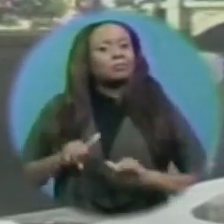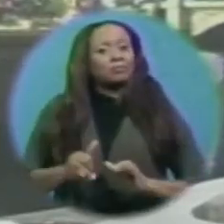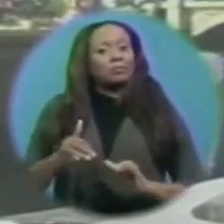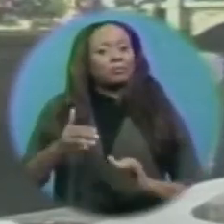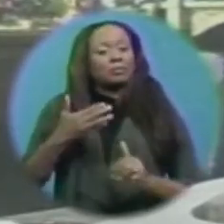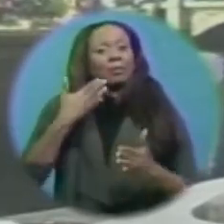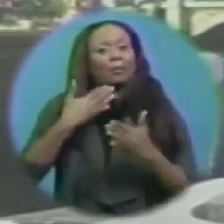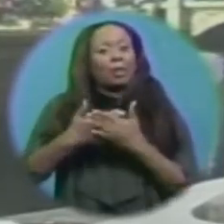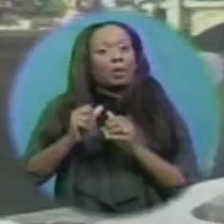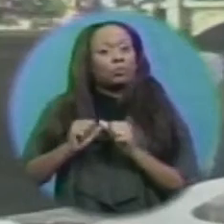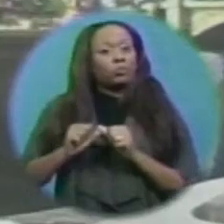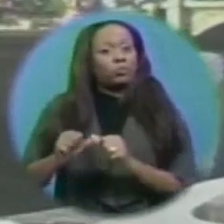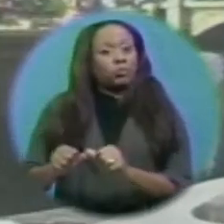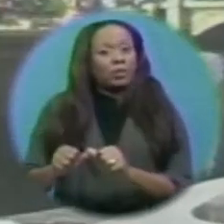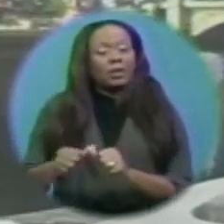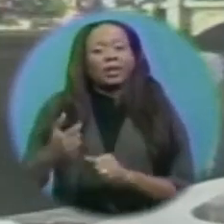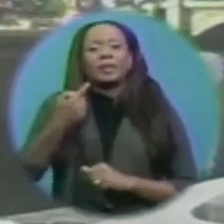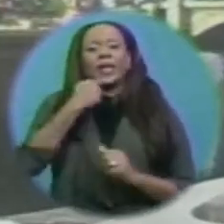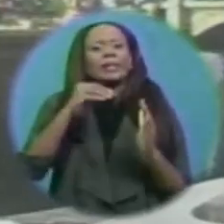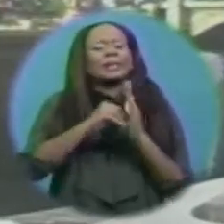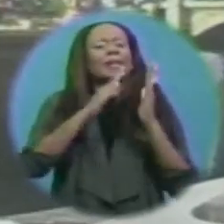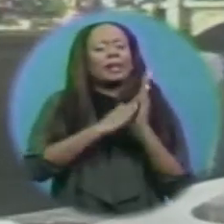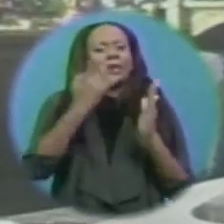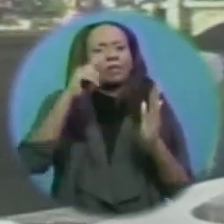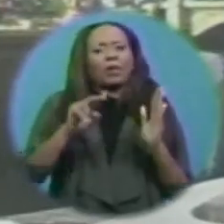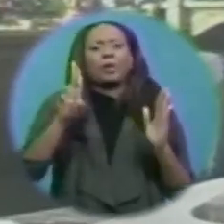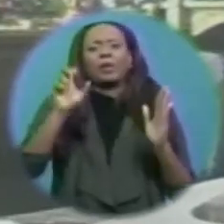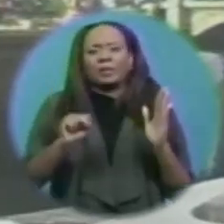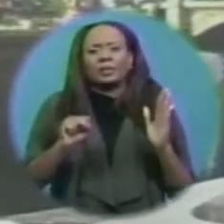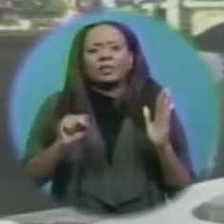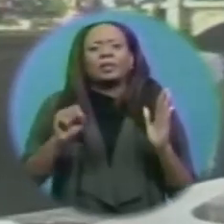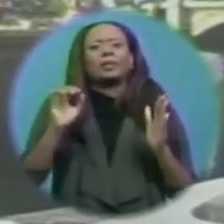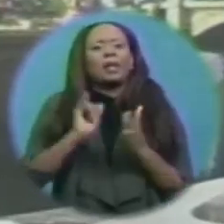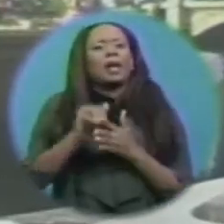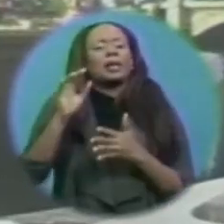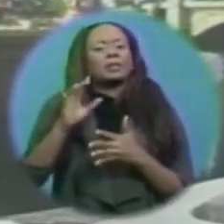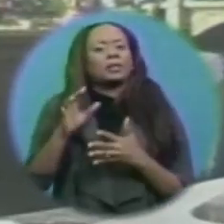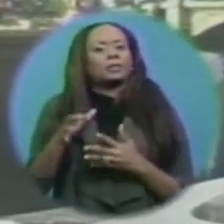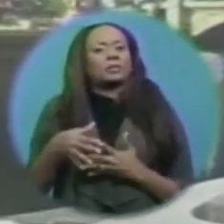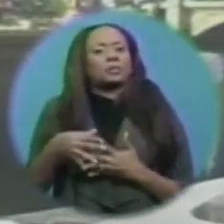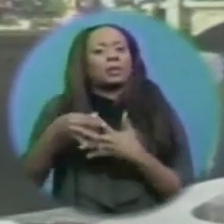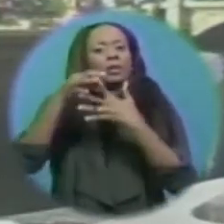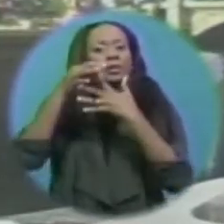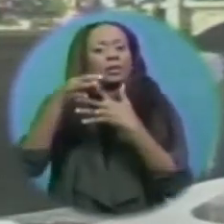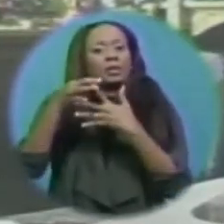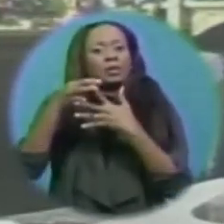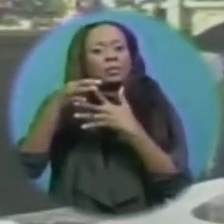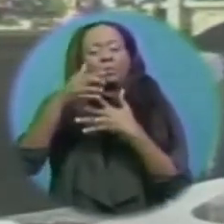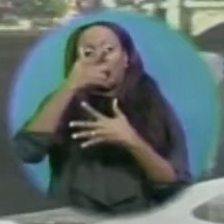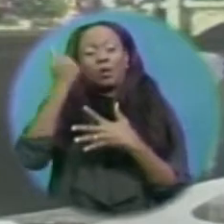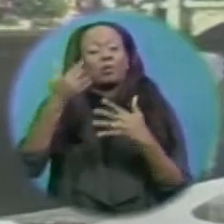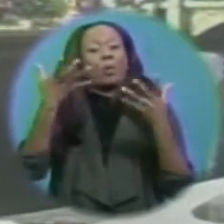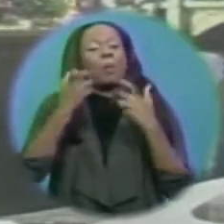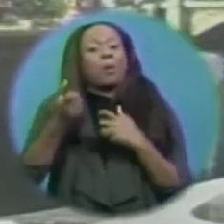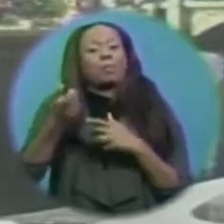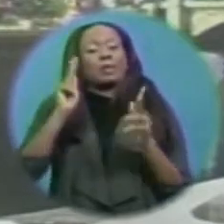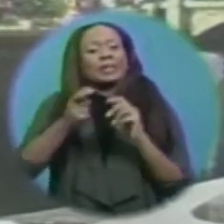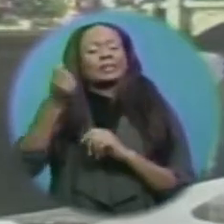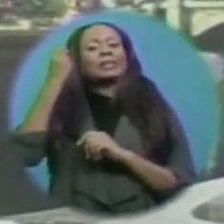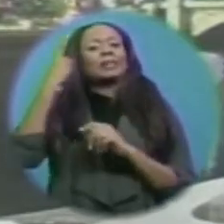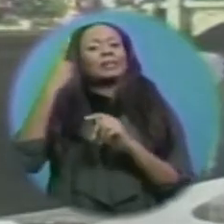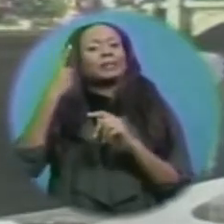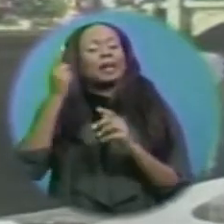U.S. listing for FCIB is one of the options under consideration to recognize its value, as